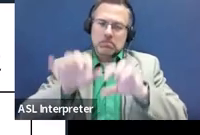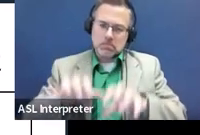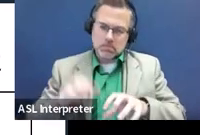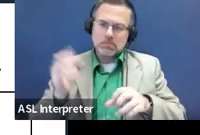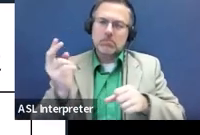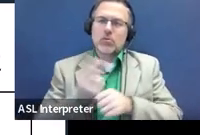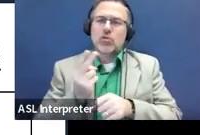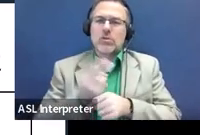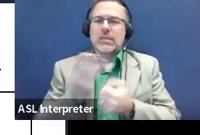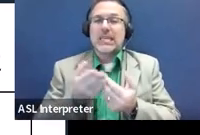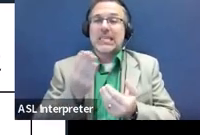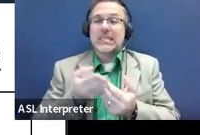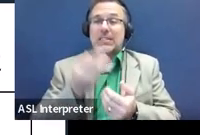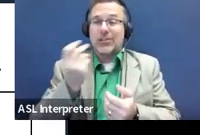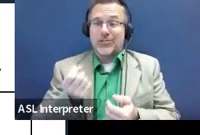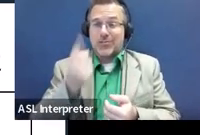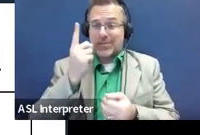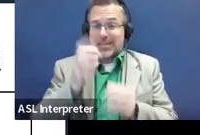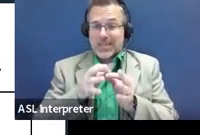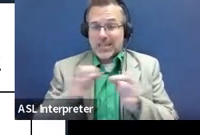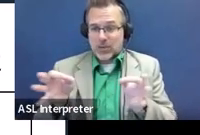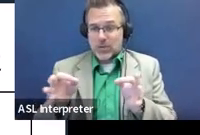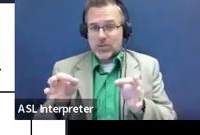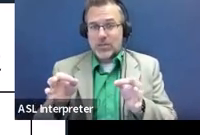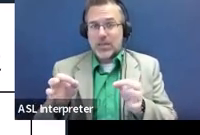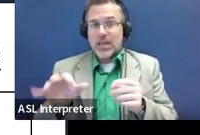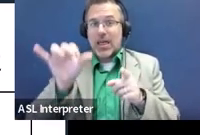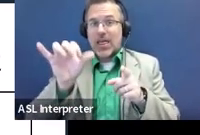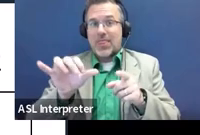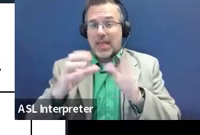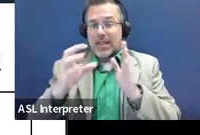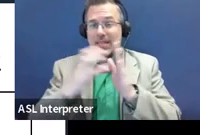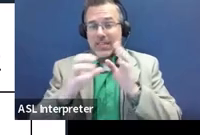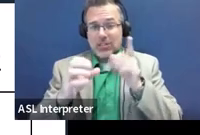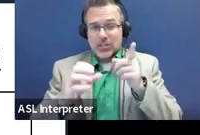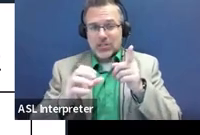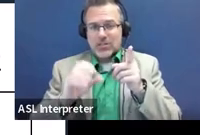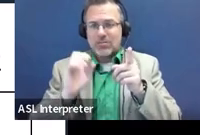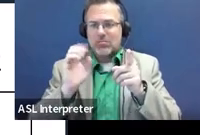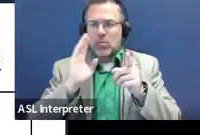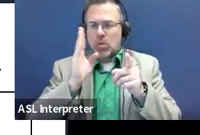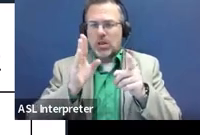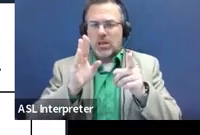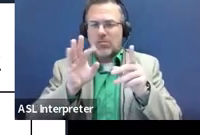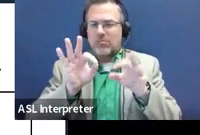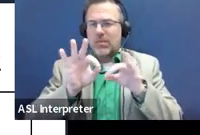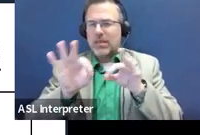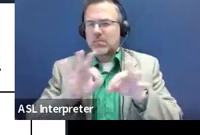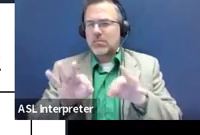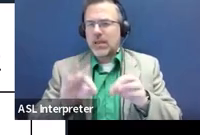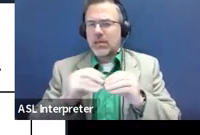section of IDEA or MUSER, and this information is there so you can understand what that is.